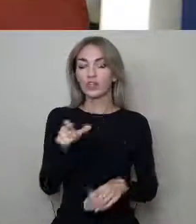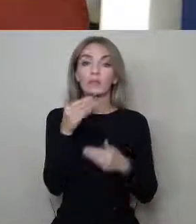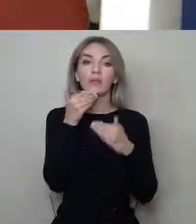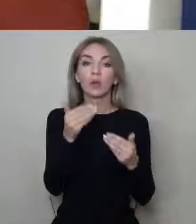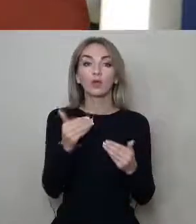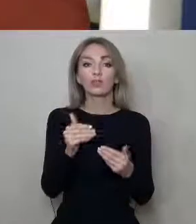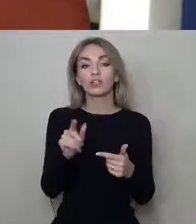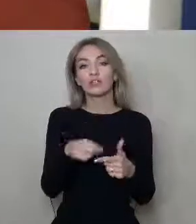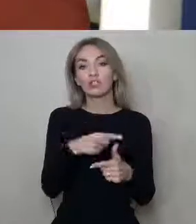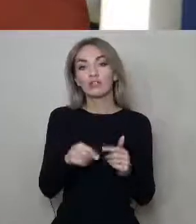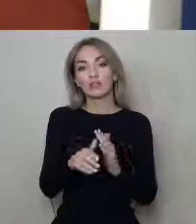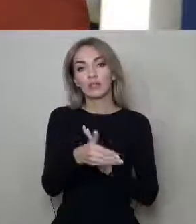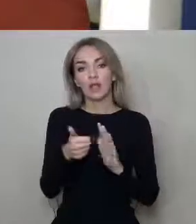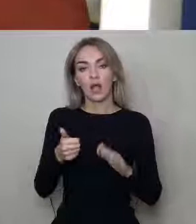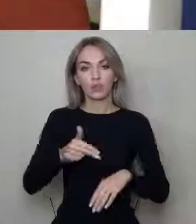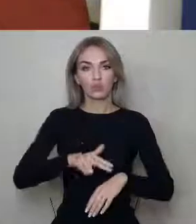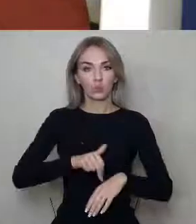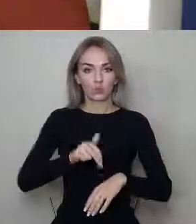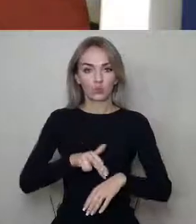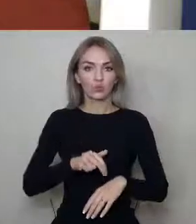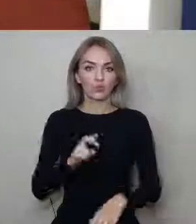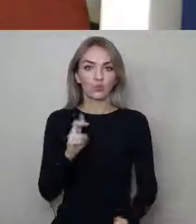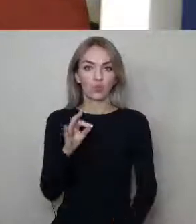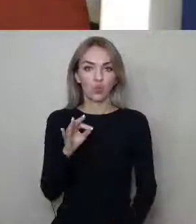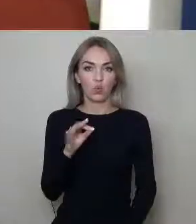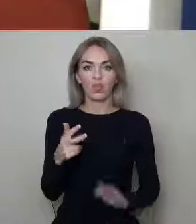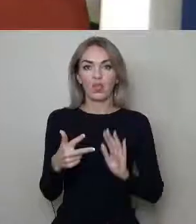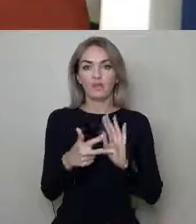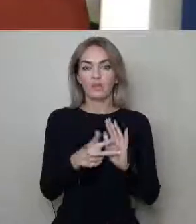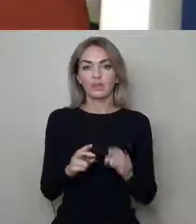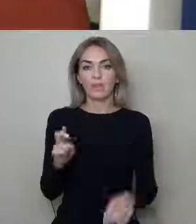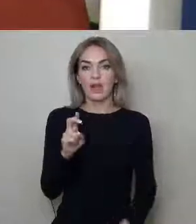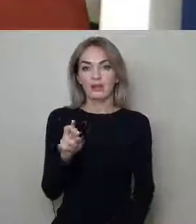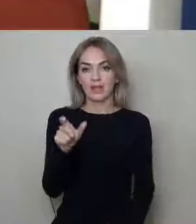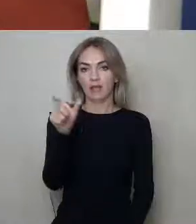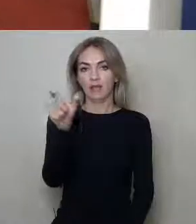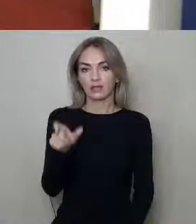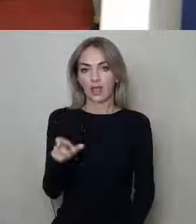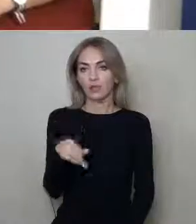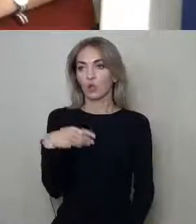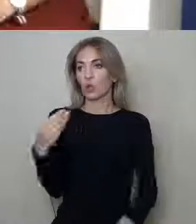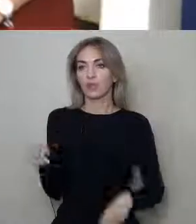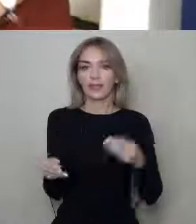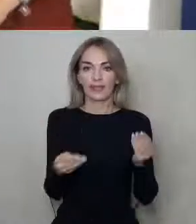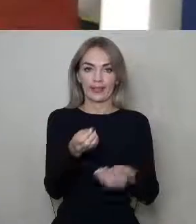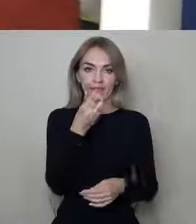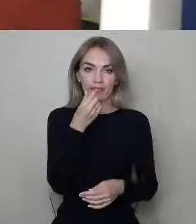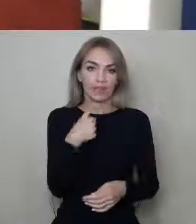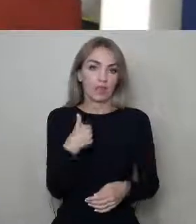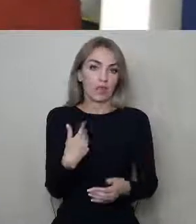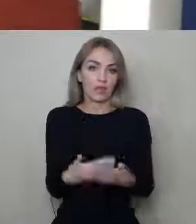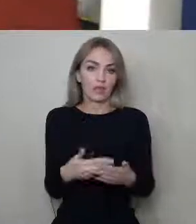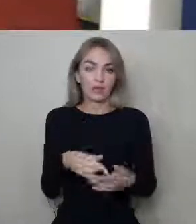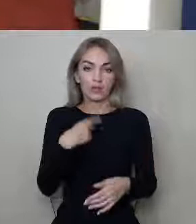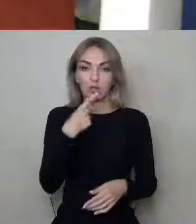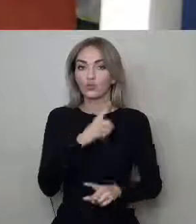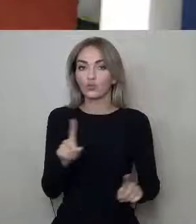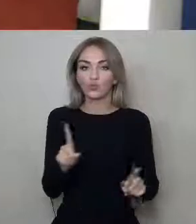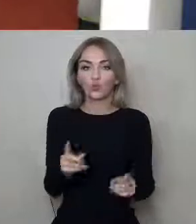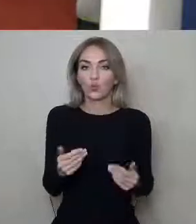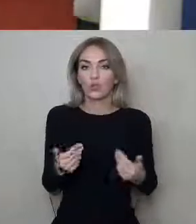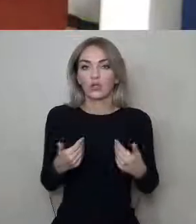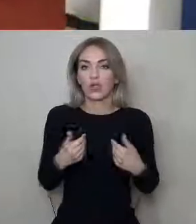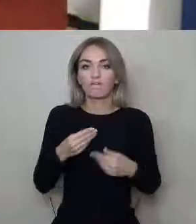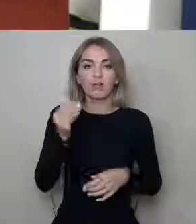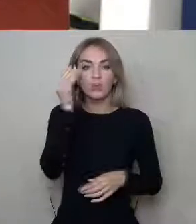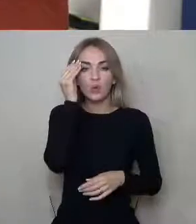damage caused to public health and safety. Well, sometimes I am asked